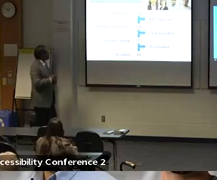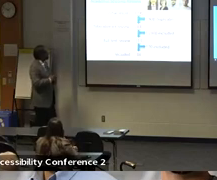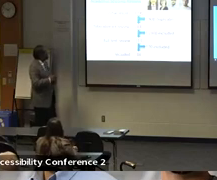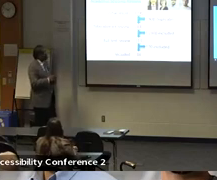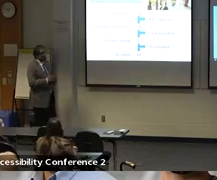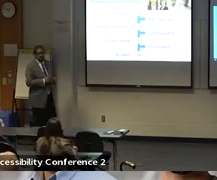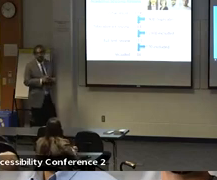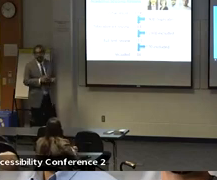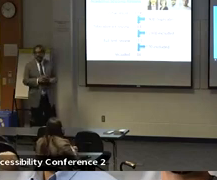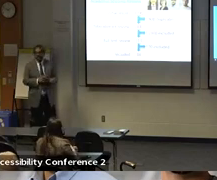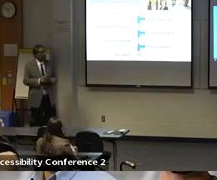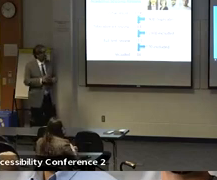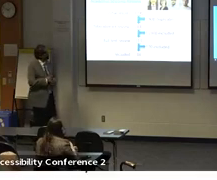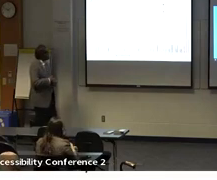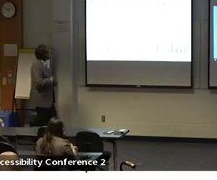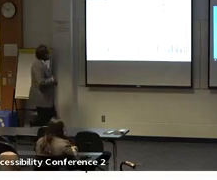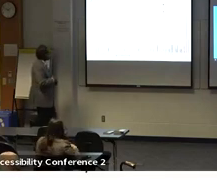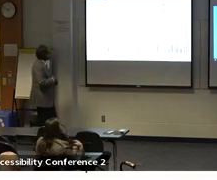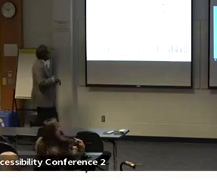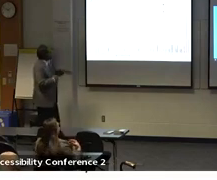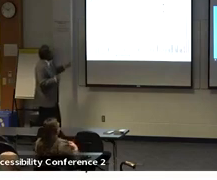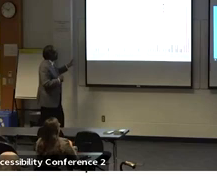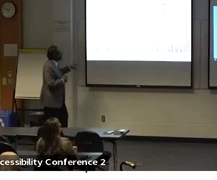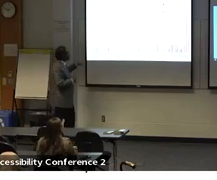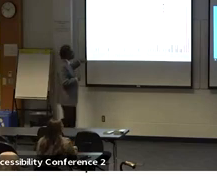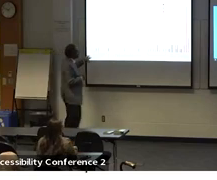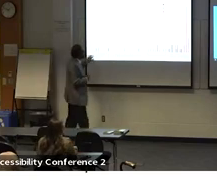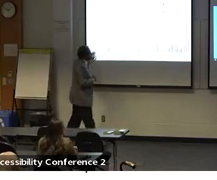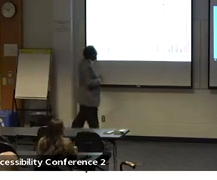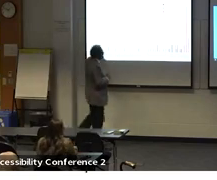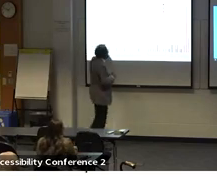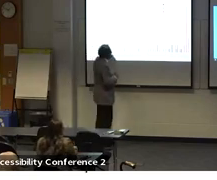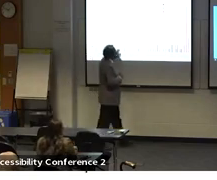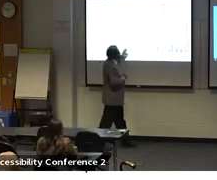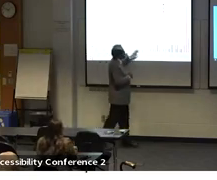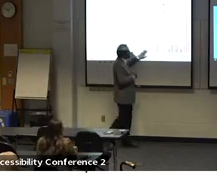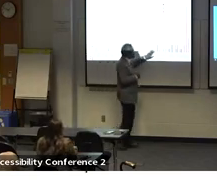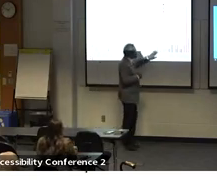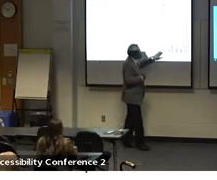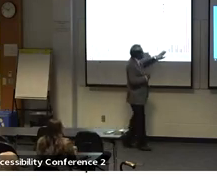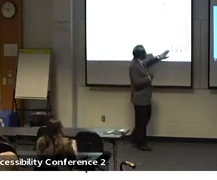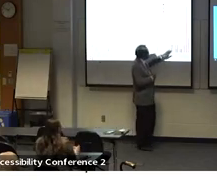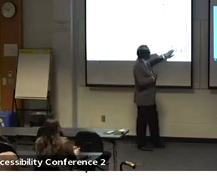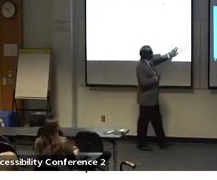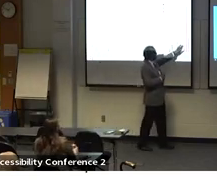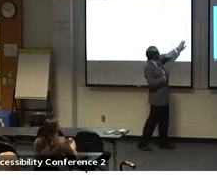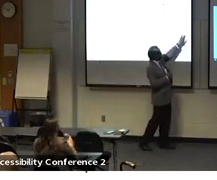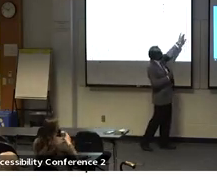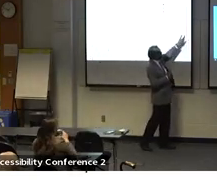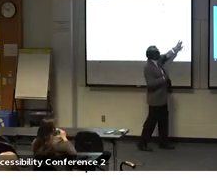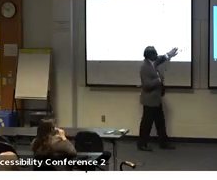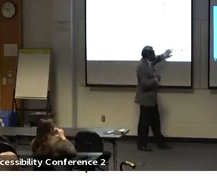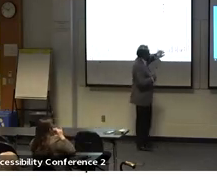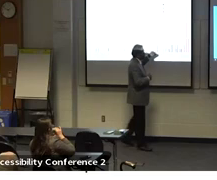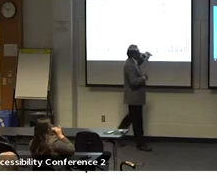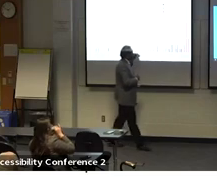still in the phase of writing up the final results of that work. The one interesting finding from that is the papers, when we look at the dates of publication, we